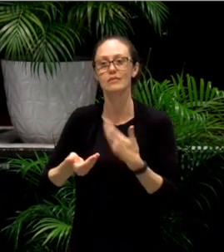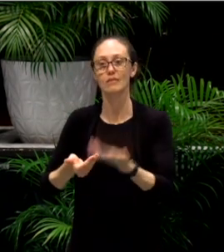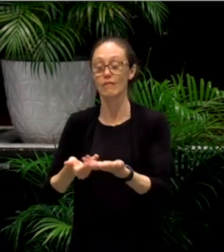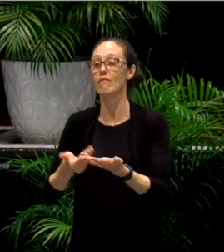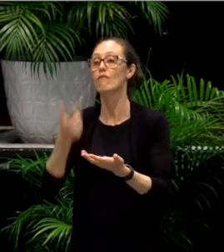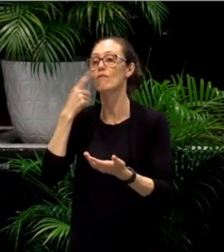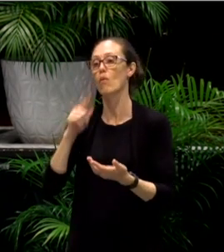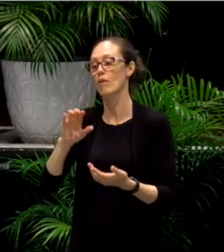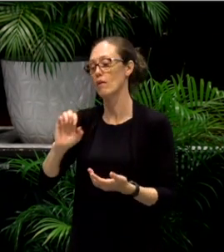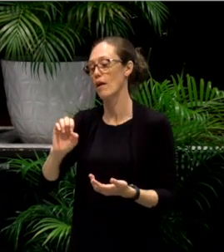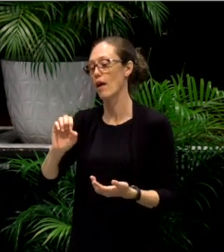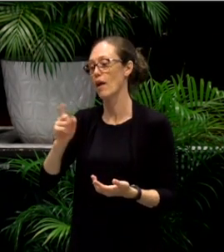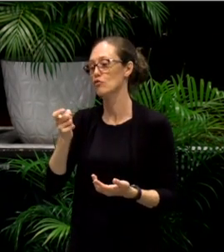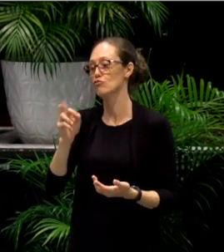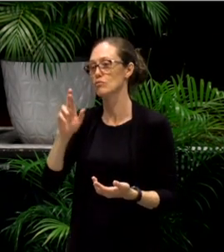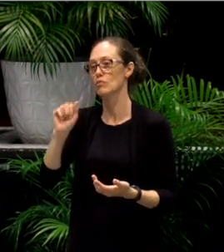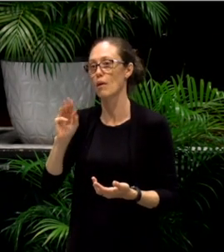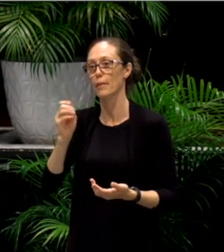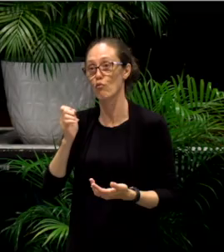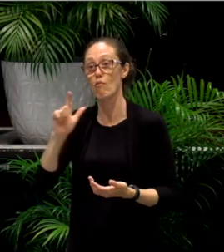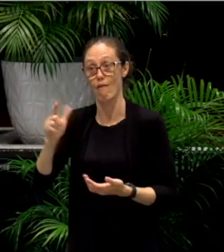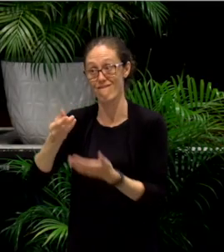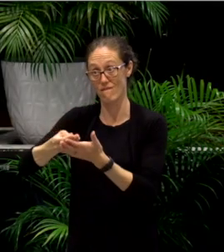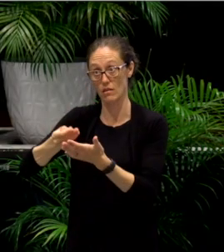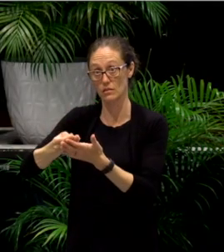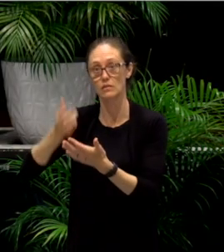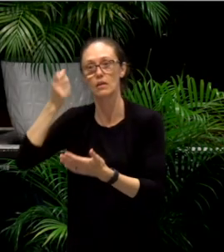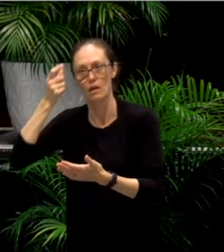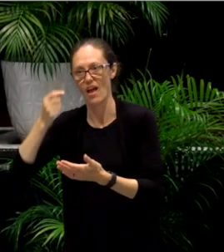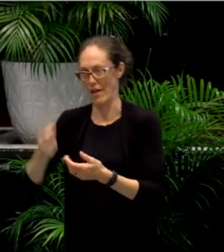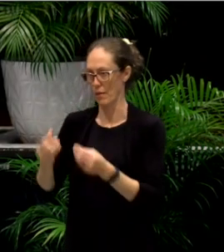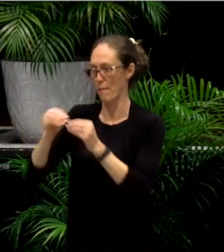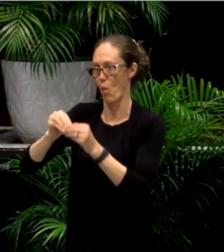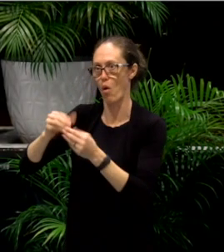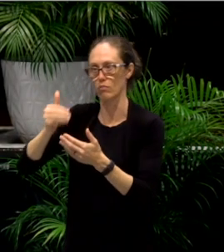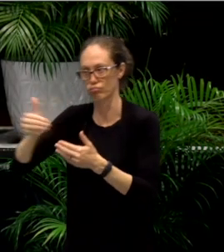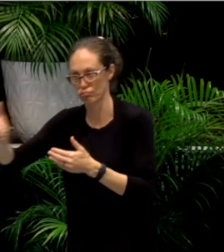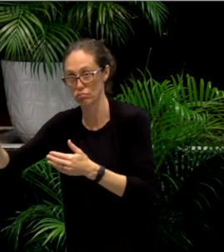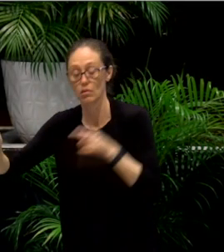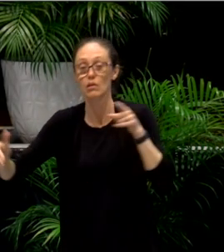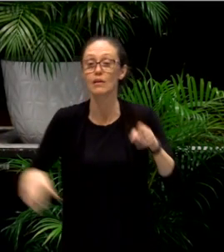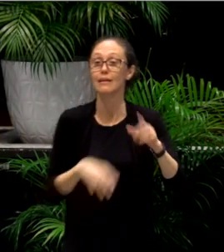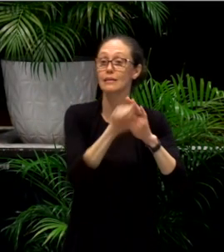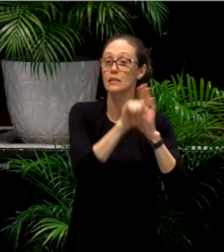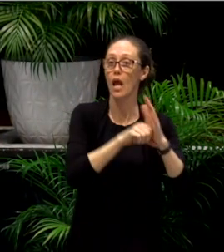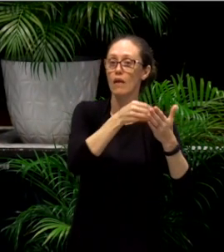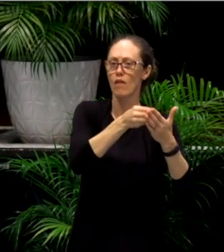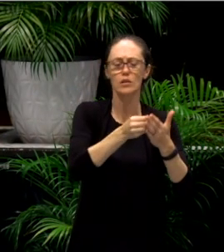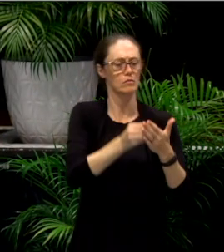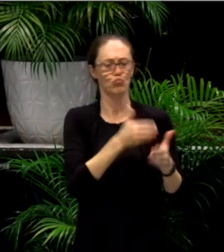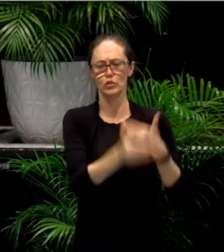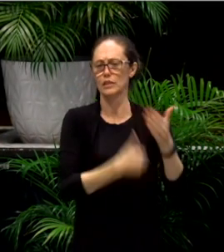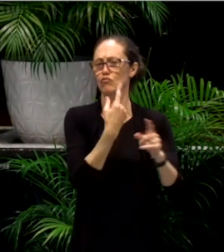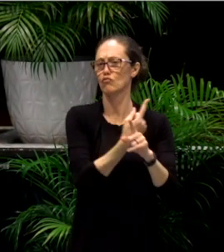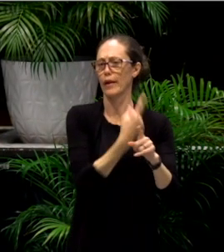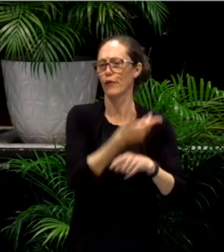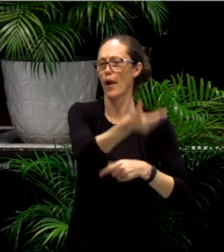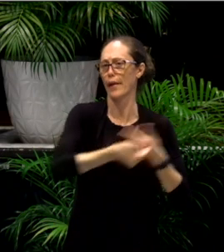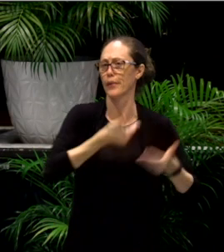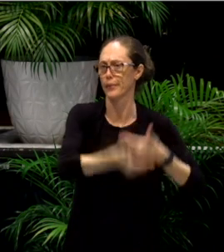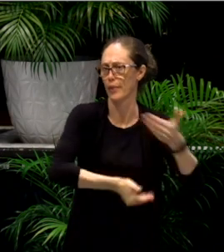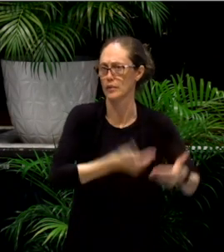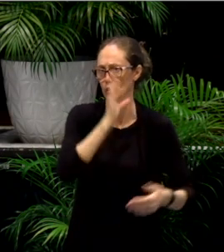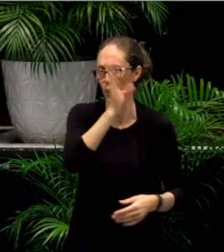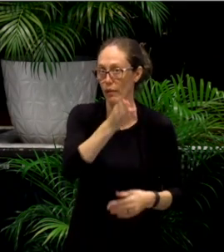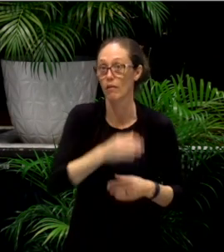extramural funds. Those that are coming forward on state funds can proceed as expected. It was important to